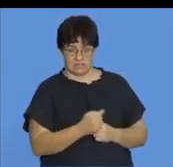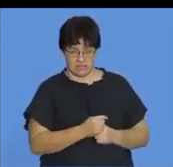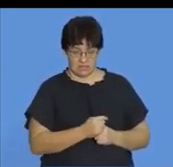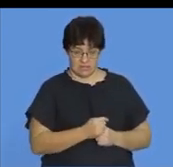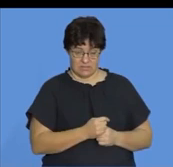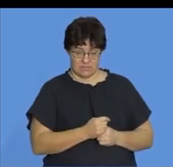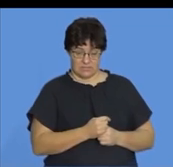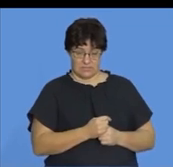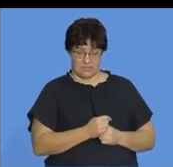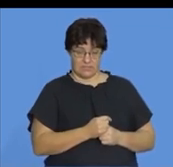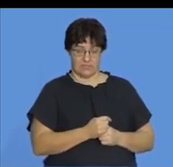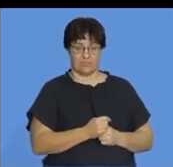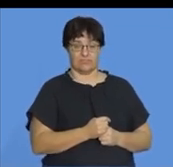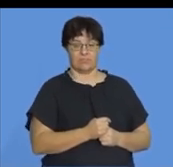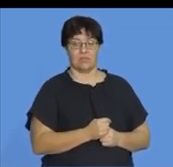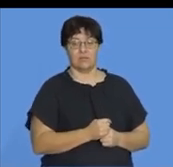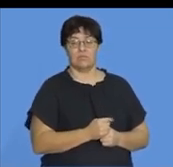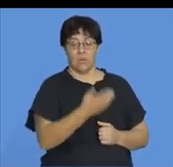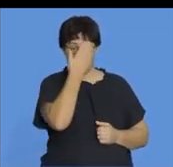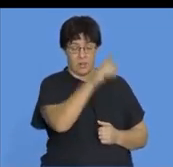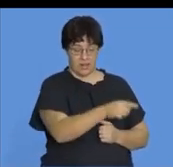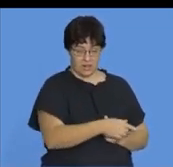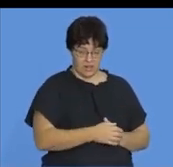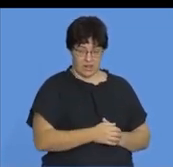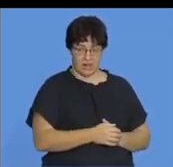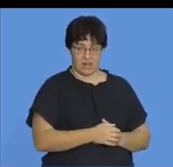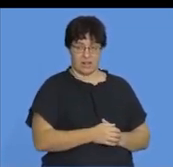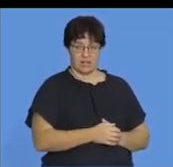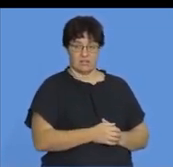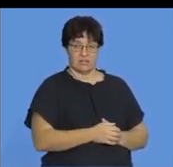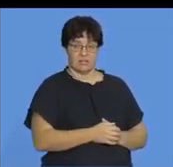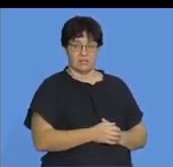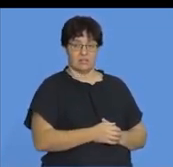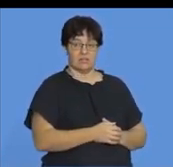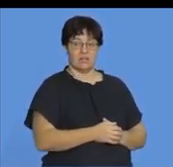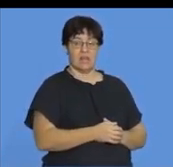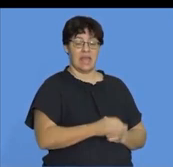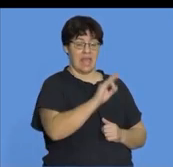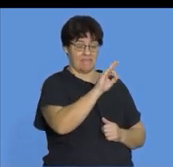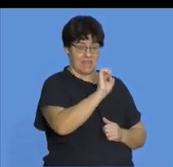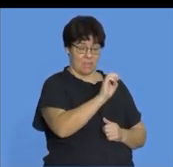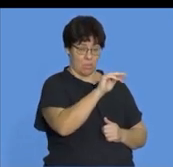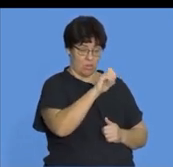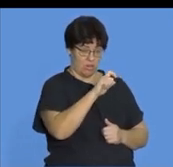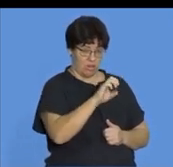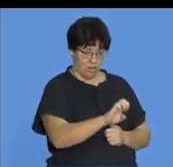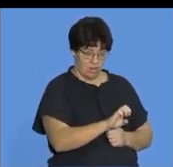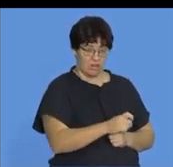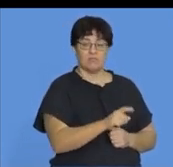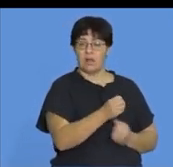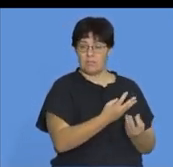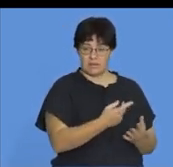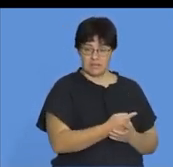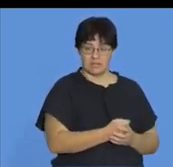of substance of the reactants, right? So we know that the number of moles, the moles of iron rather, okay, is equals